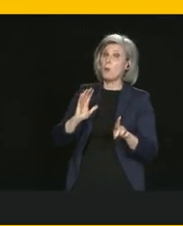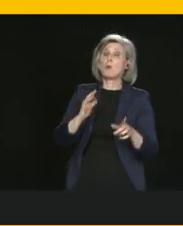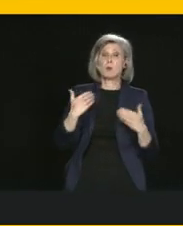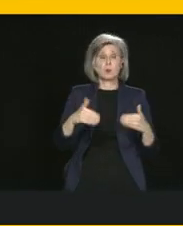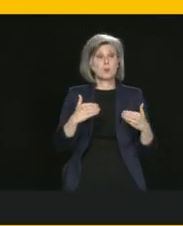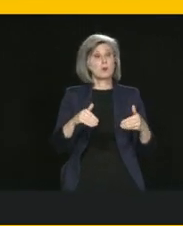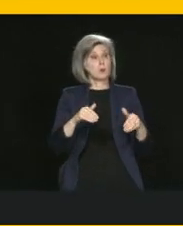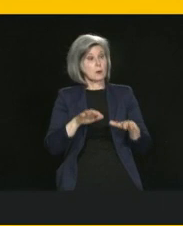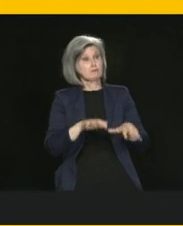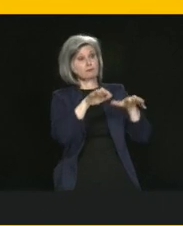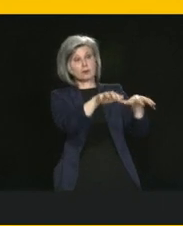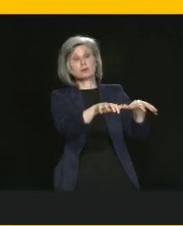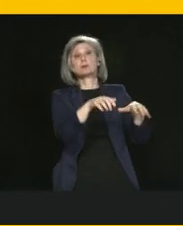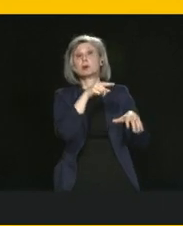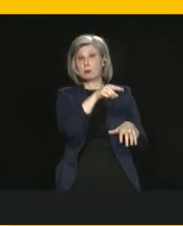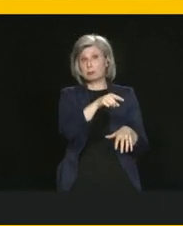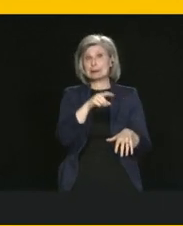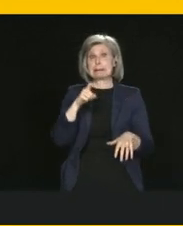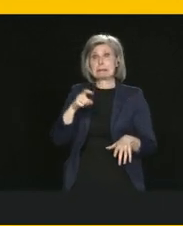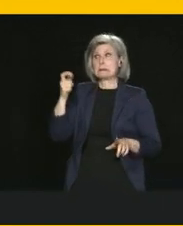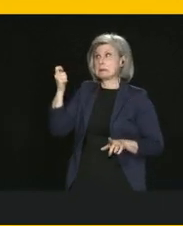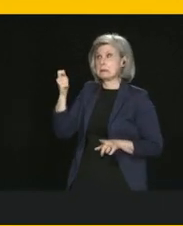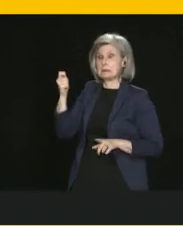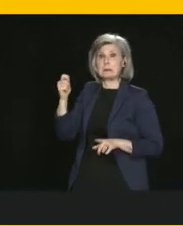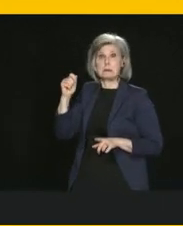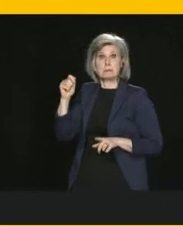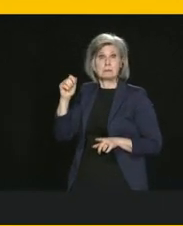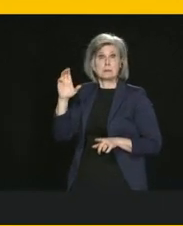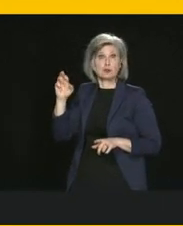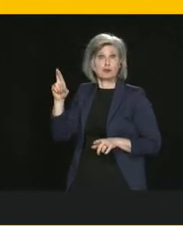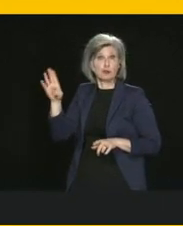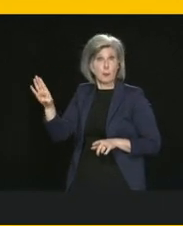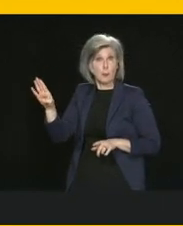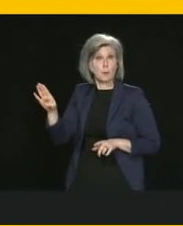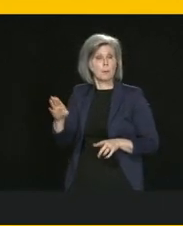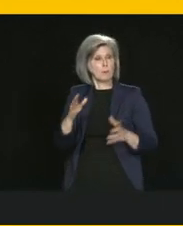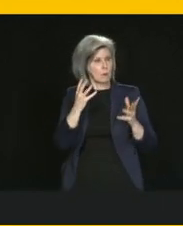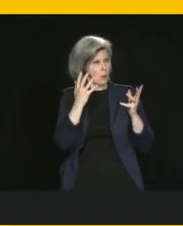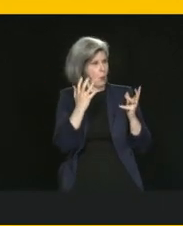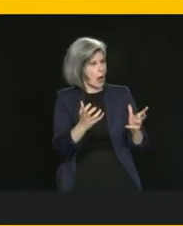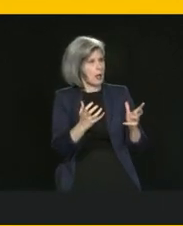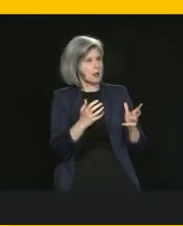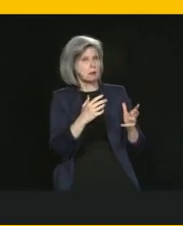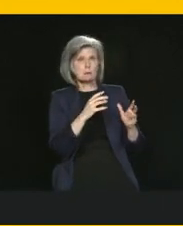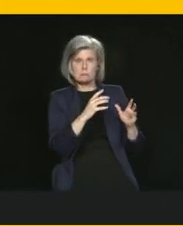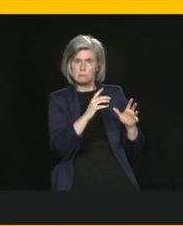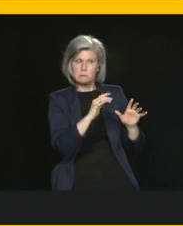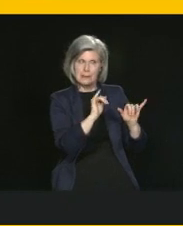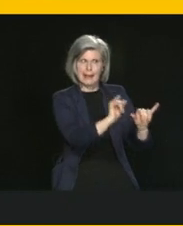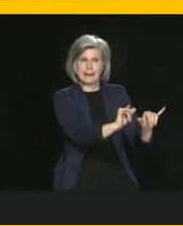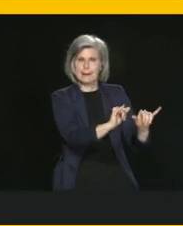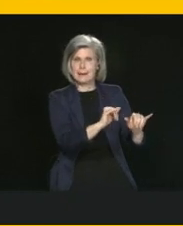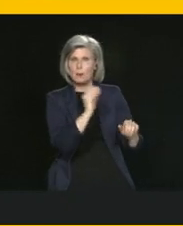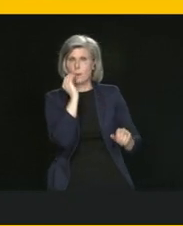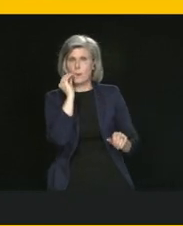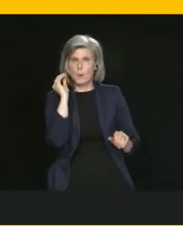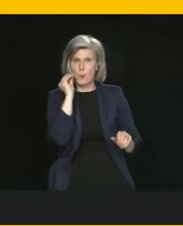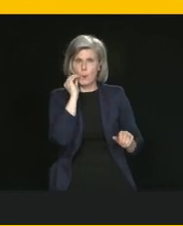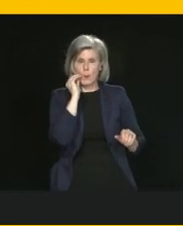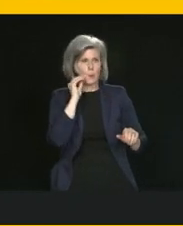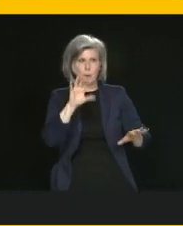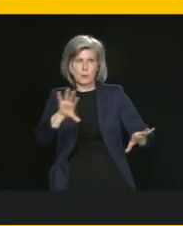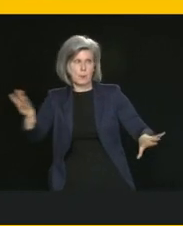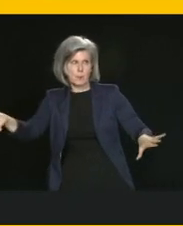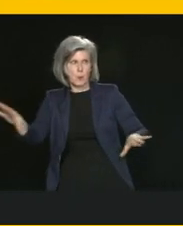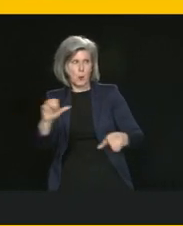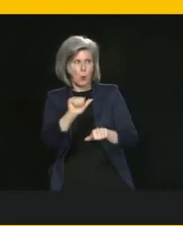wanted those Canadians to be away from work for health reasons. That has changed over the last few weeks. Minister Qualtro did mention